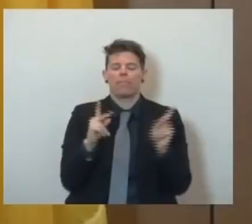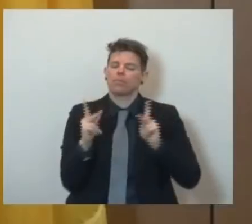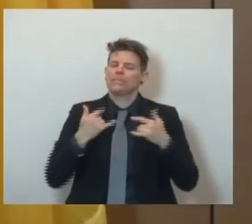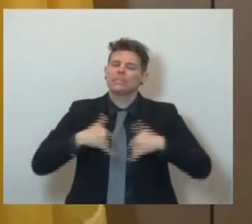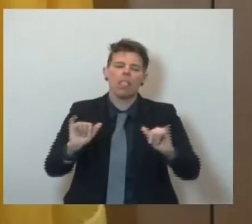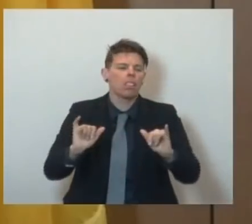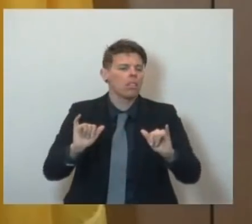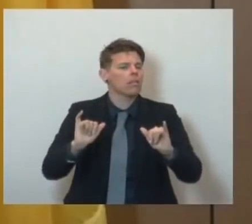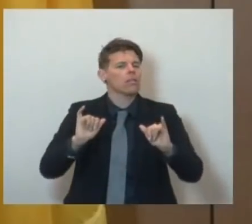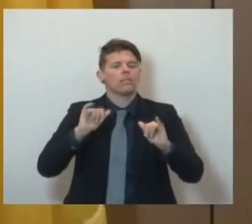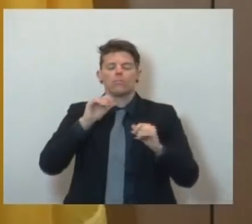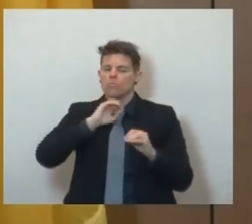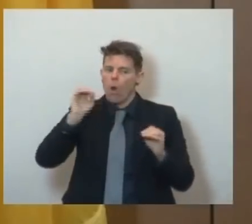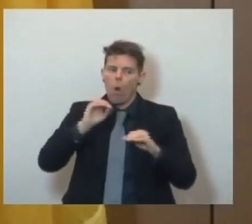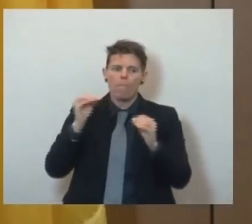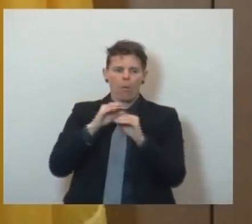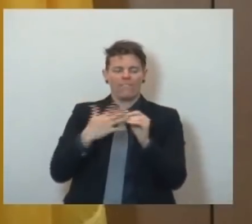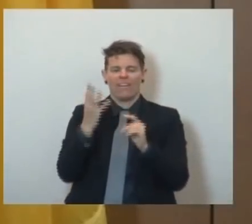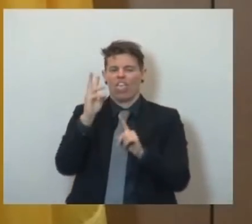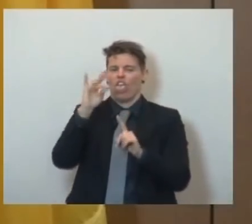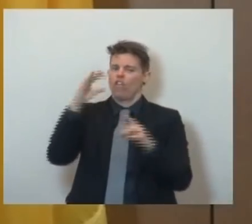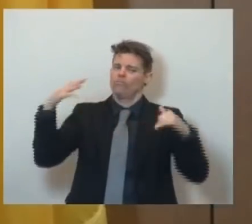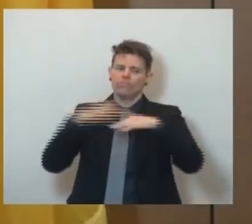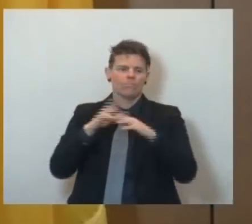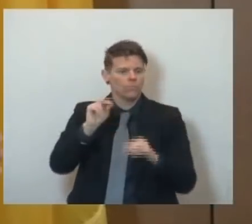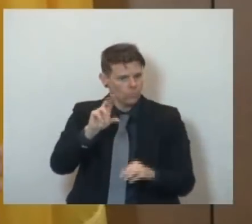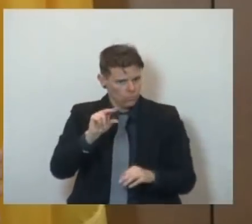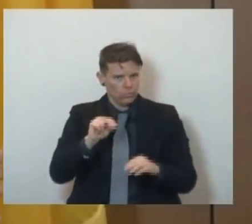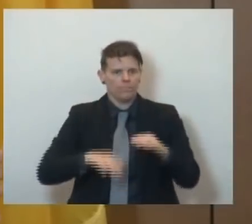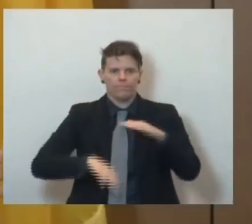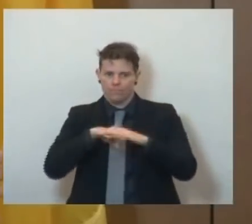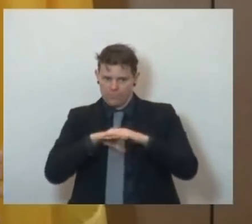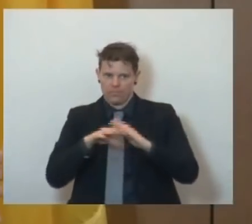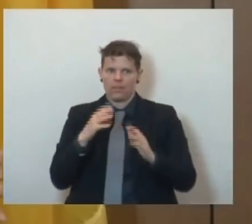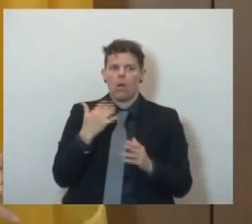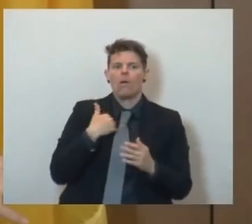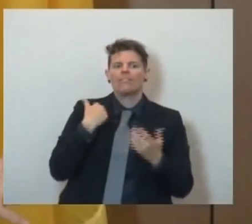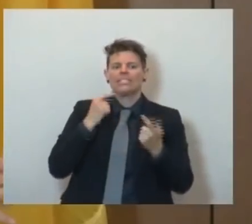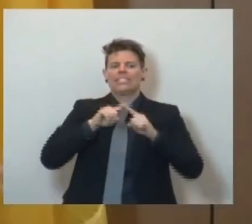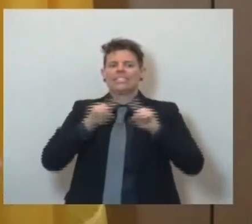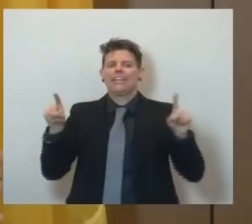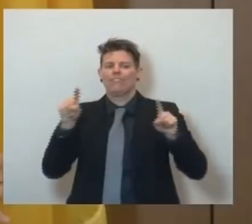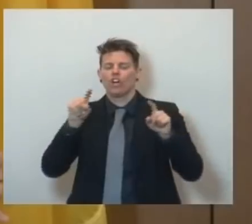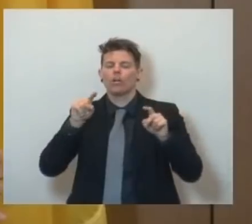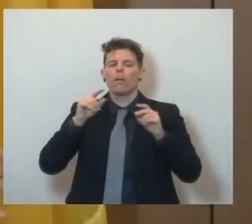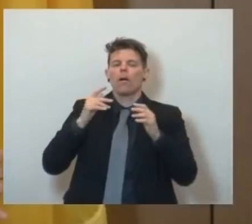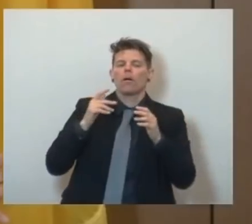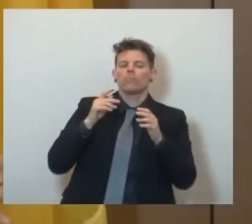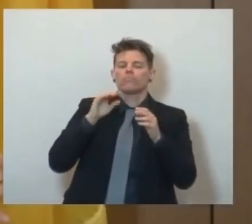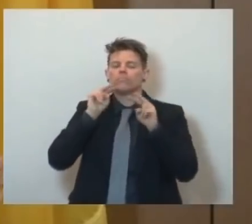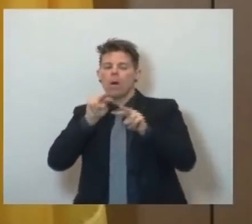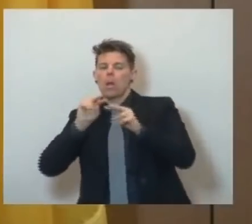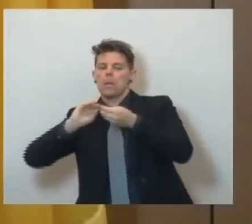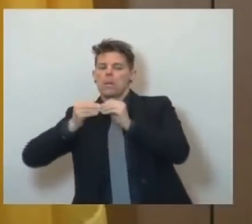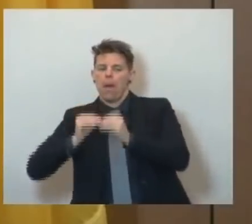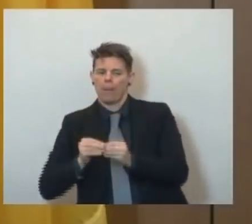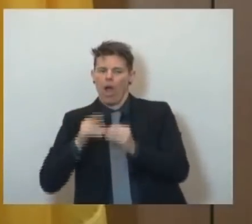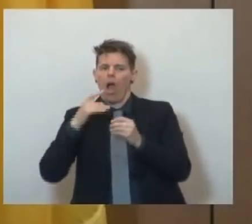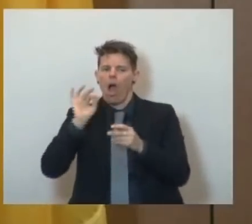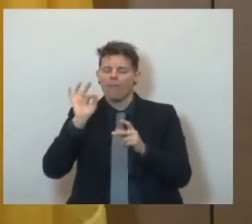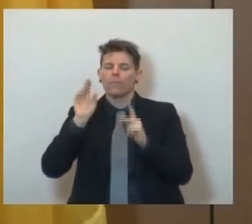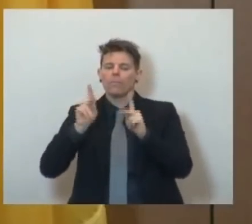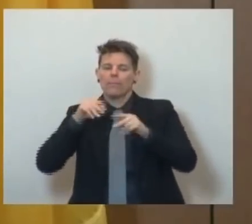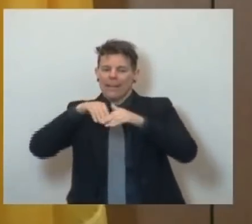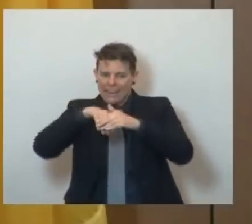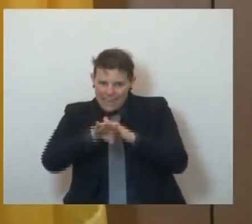We recognize that we have a different metering component for occupancy when we're going to our essential businesses.